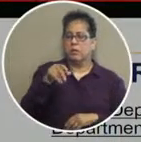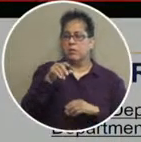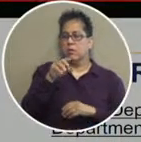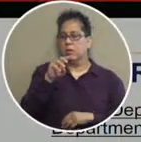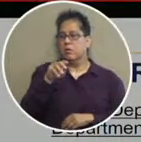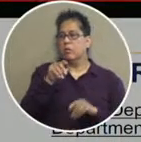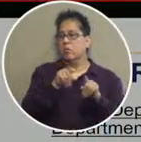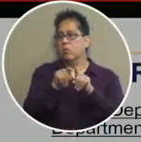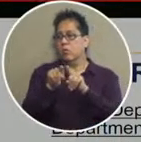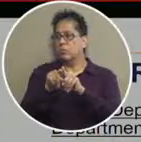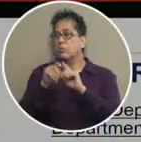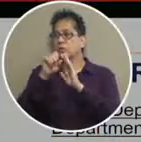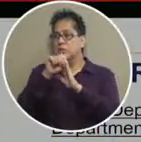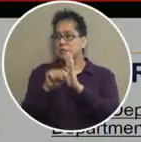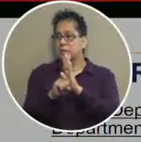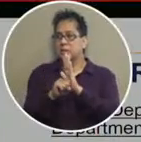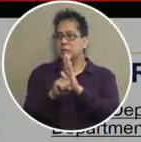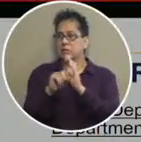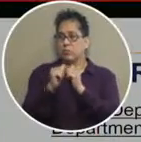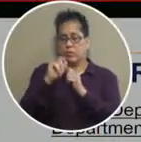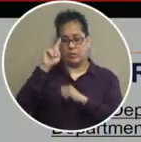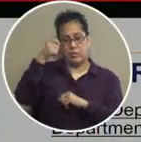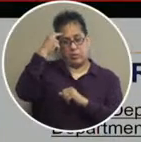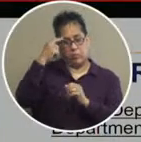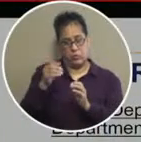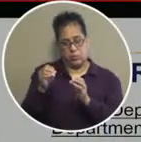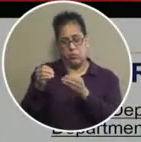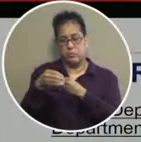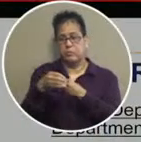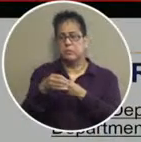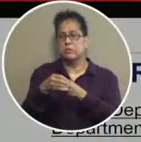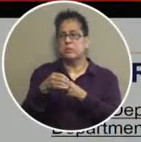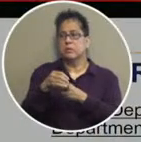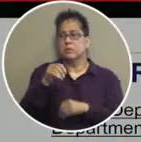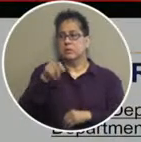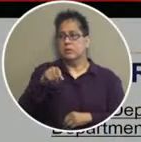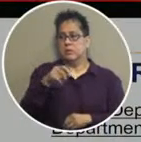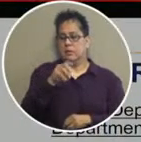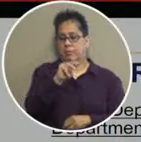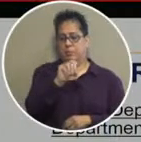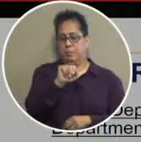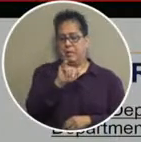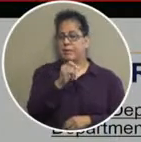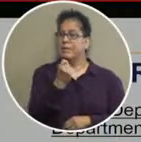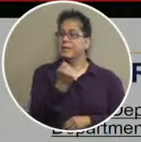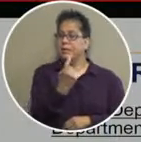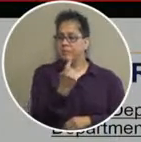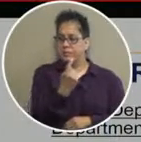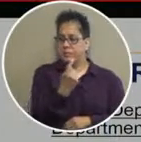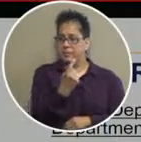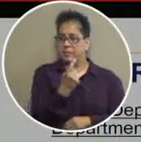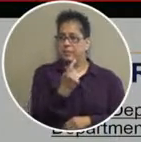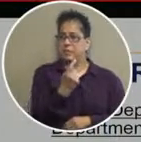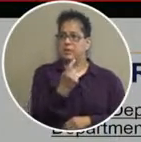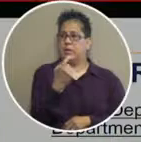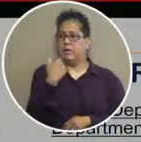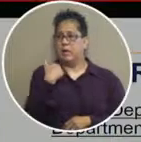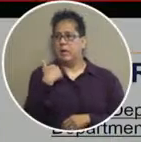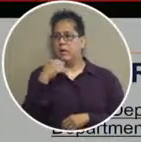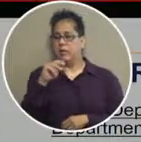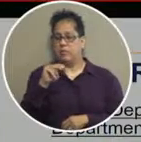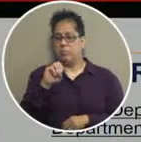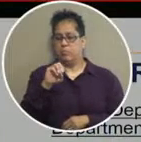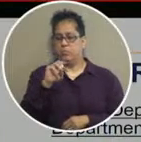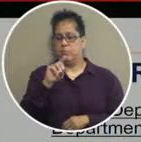led with the state, with the governor, on the 11th of May, we had additional mobile testing